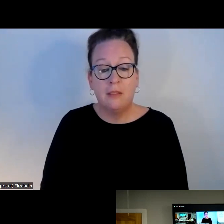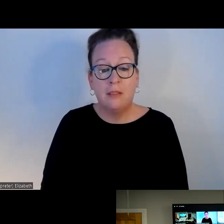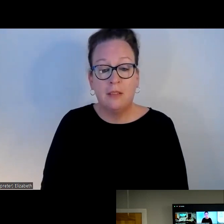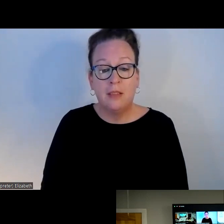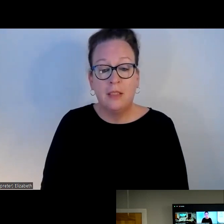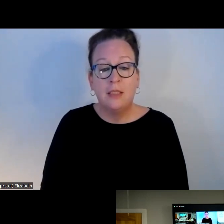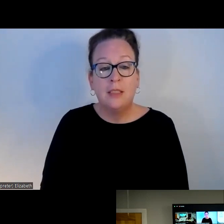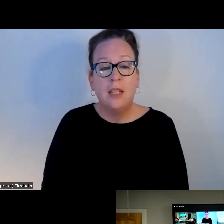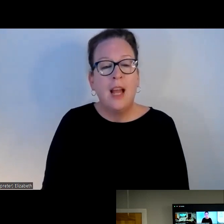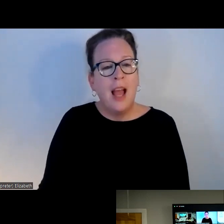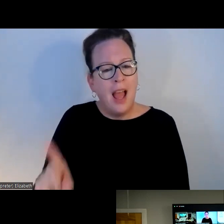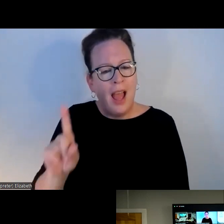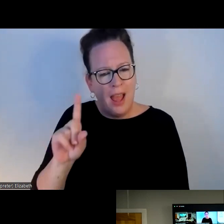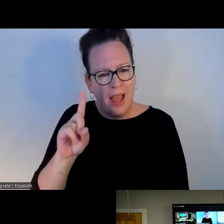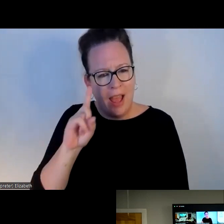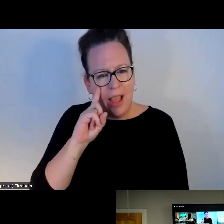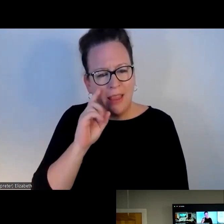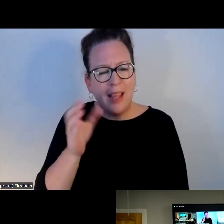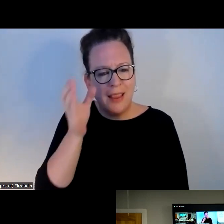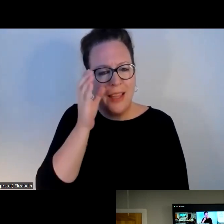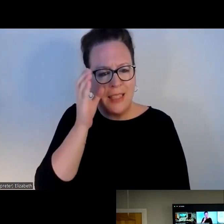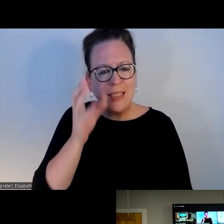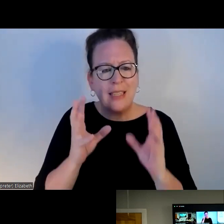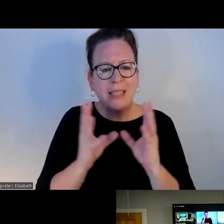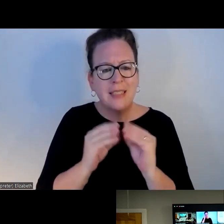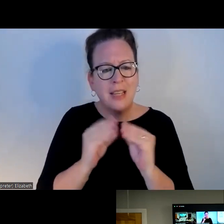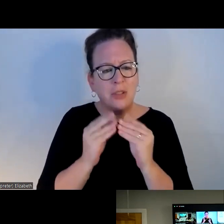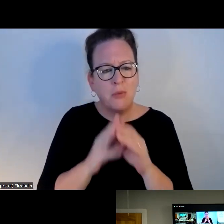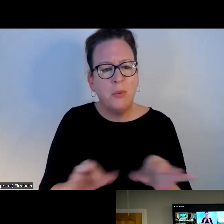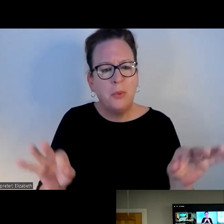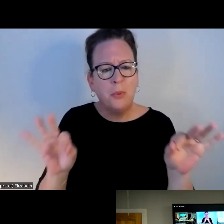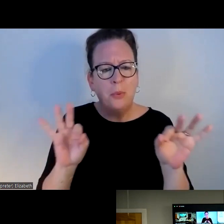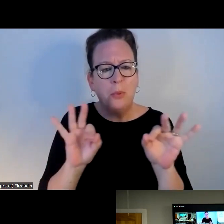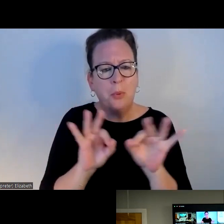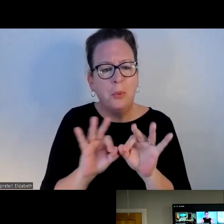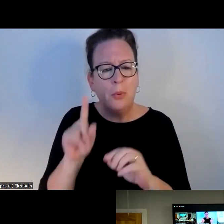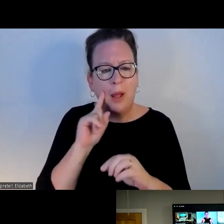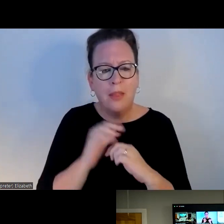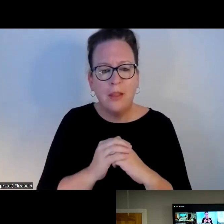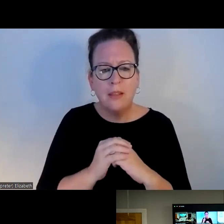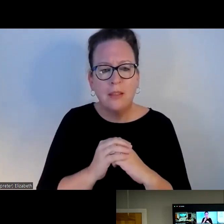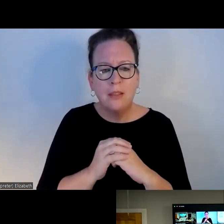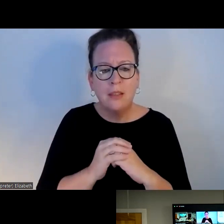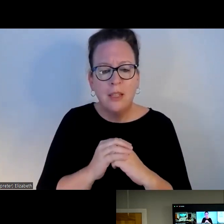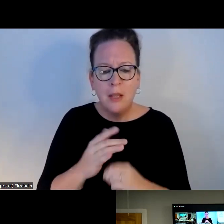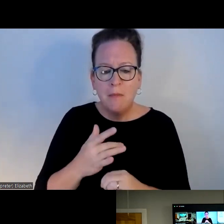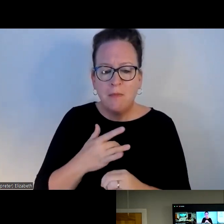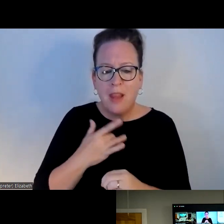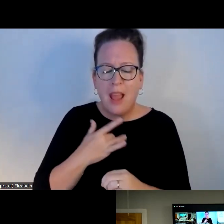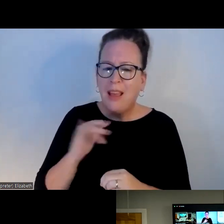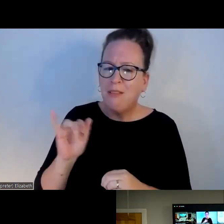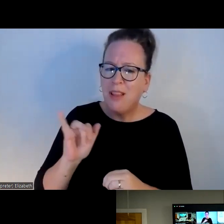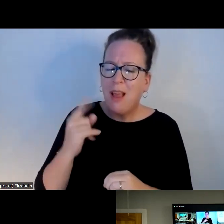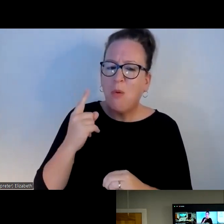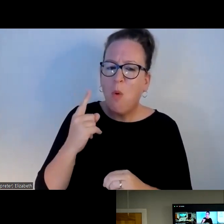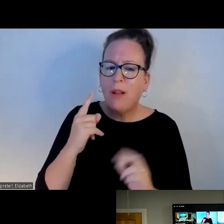Yeah, I think the listening sessions are really important. And again, I feel like one of the issues has been, how do